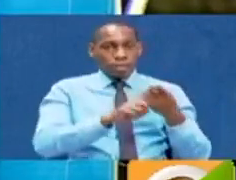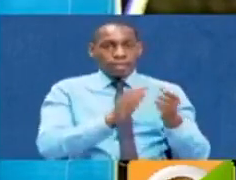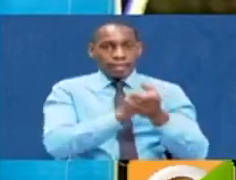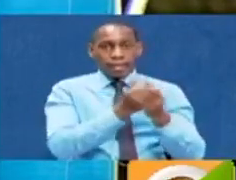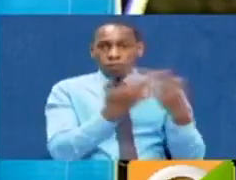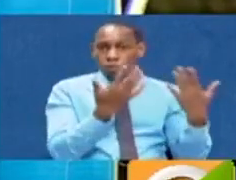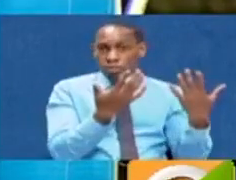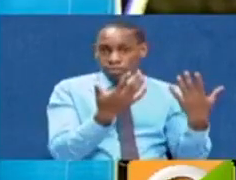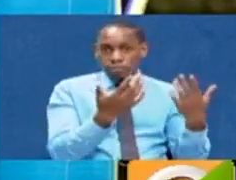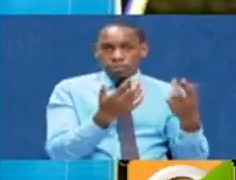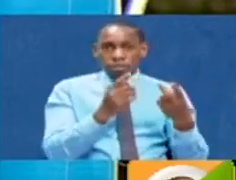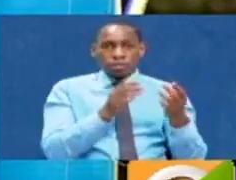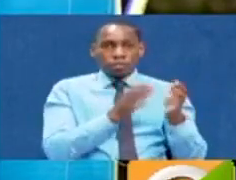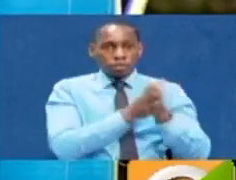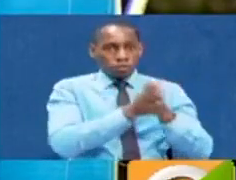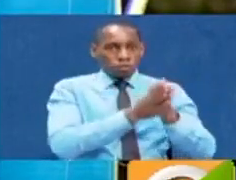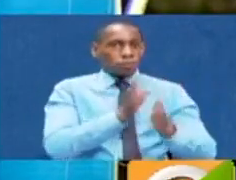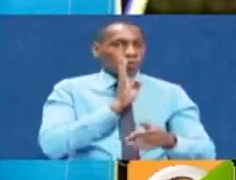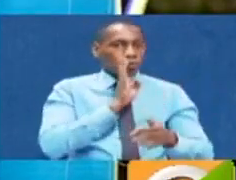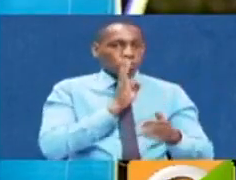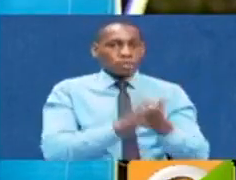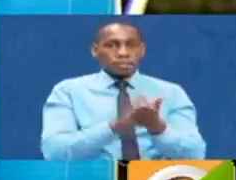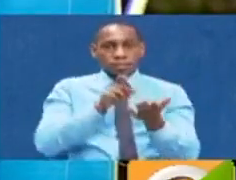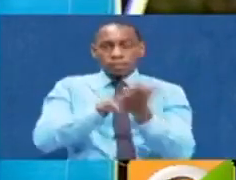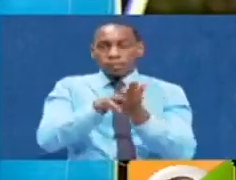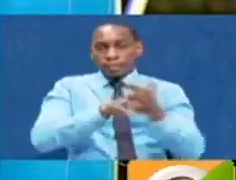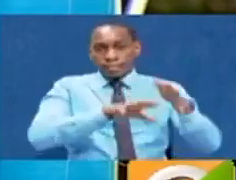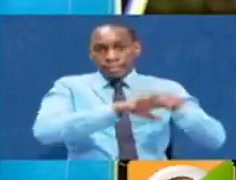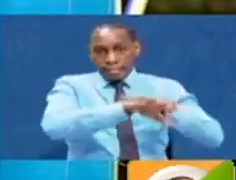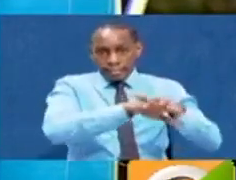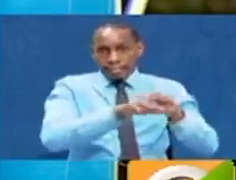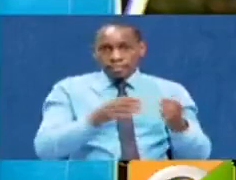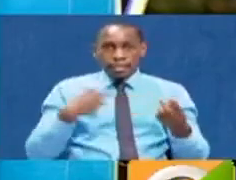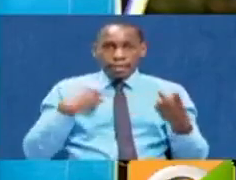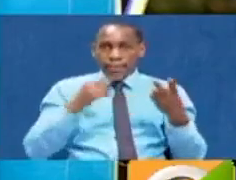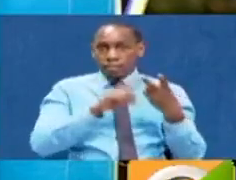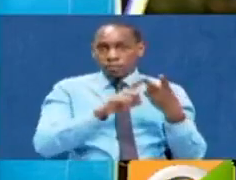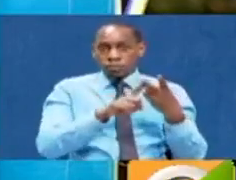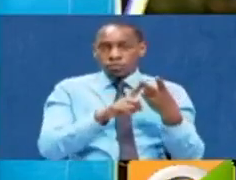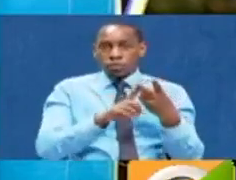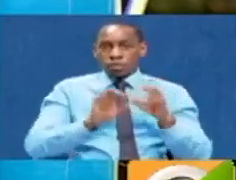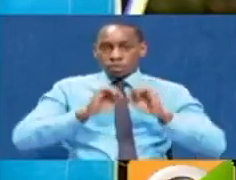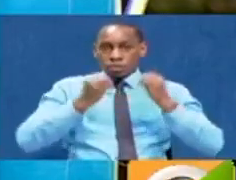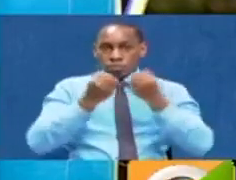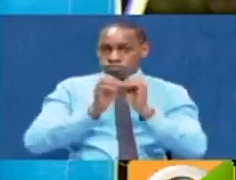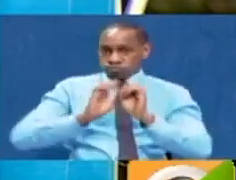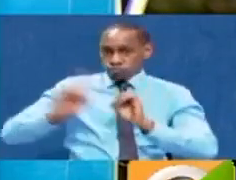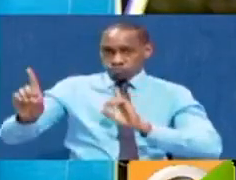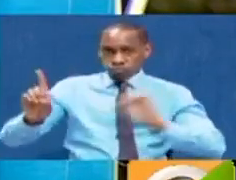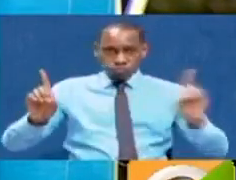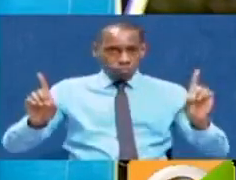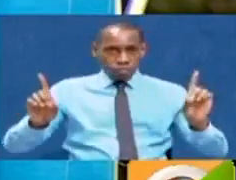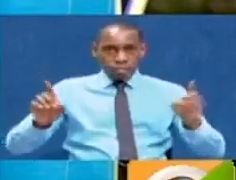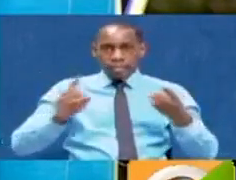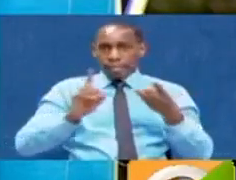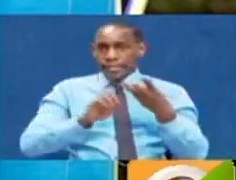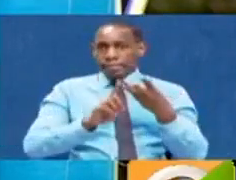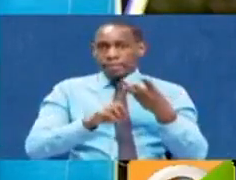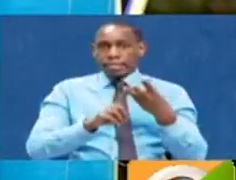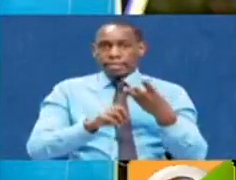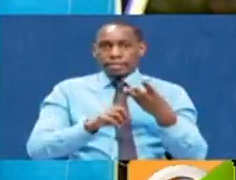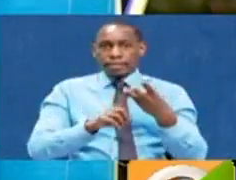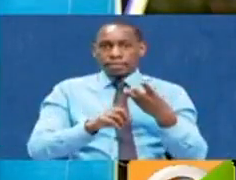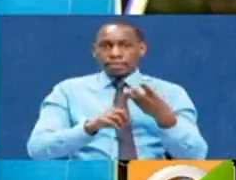hand washing with soap and water and sanitizers. Number two is physical distancing. And number three